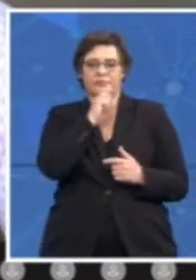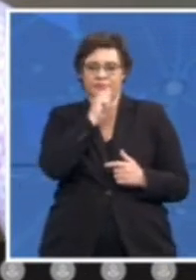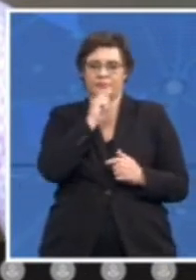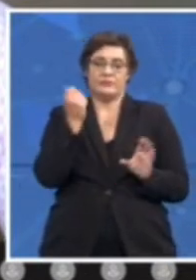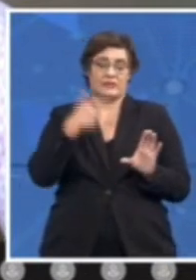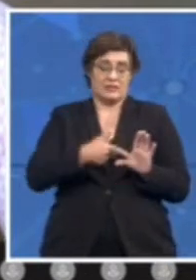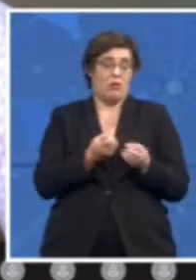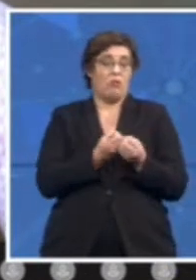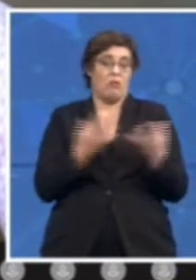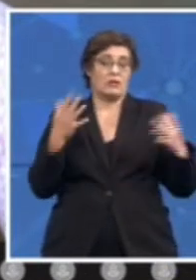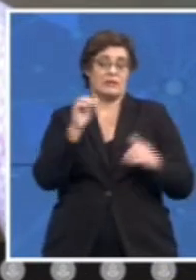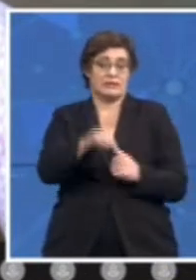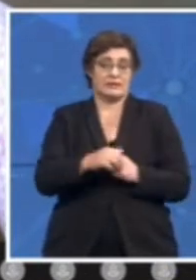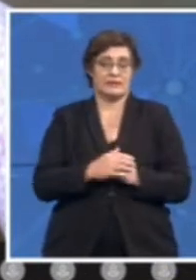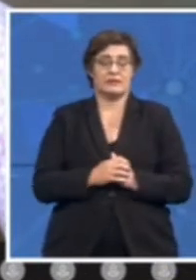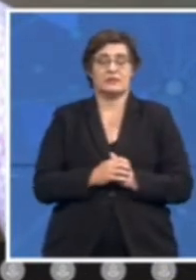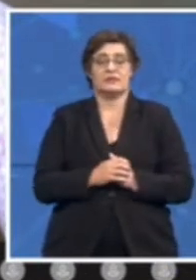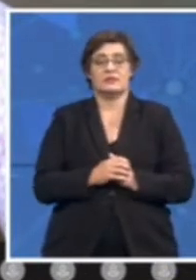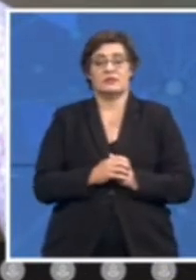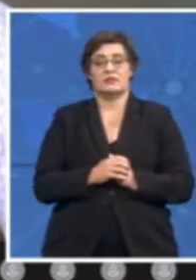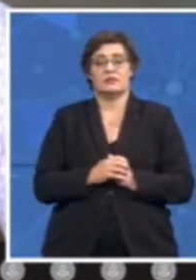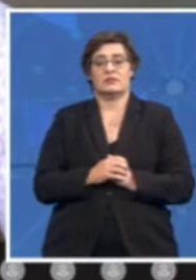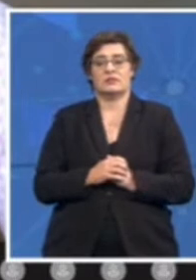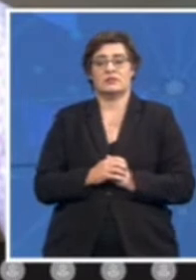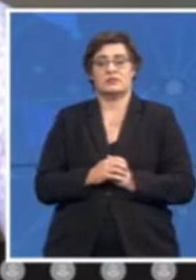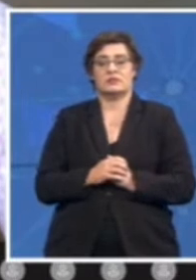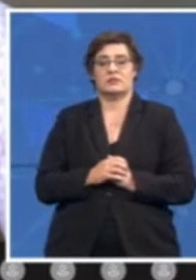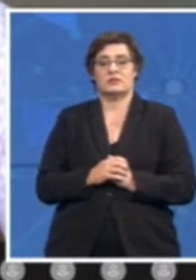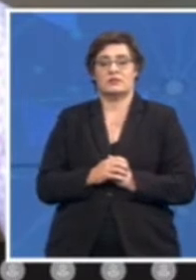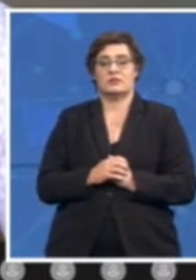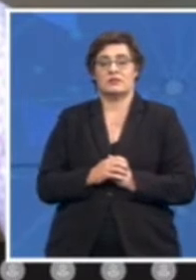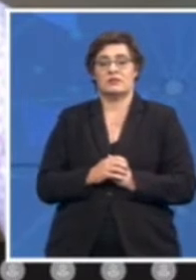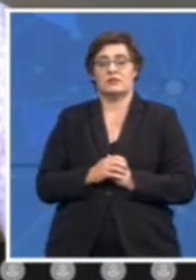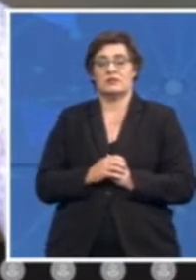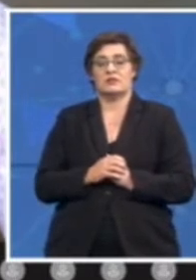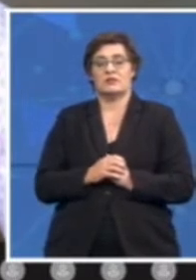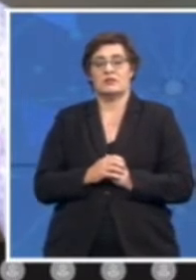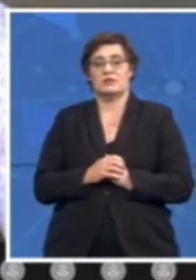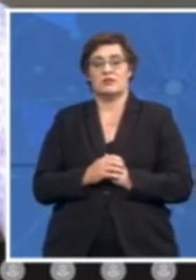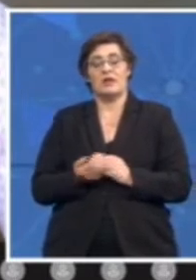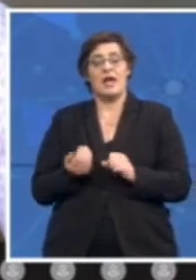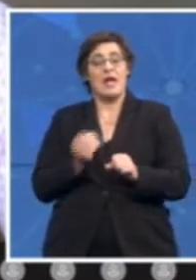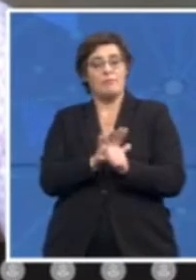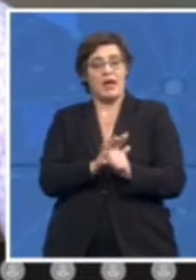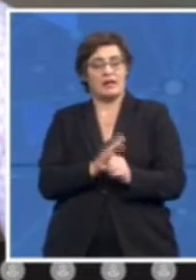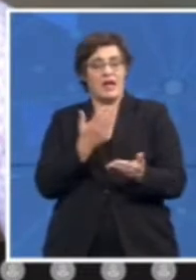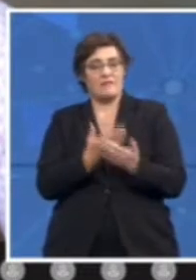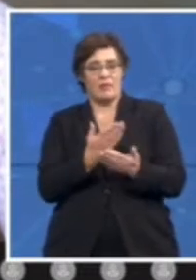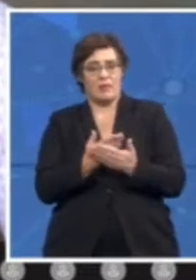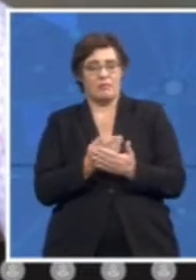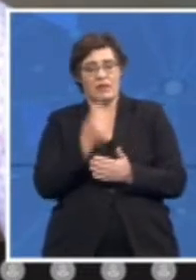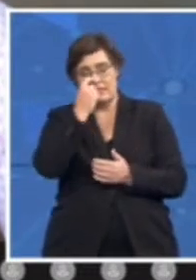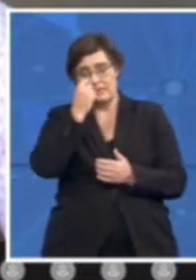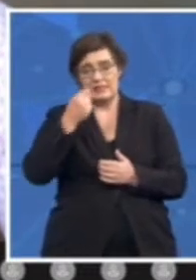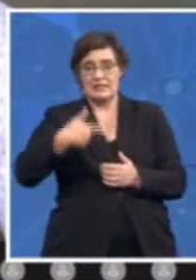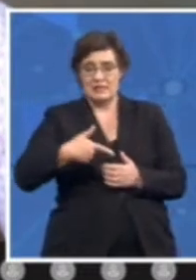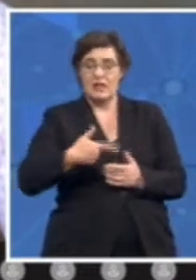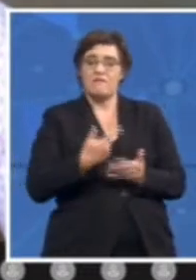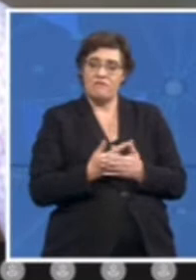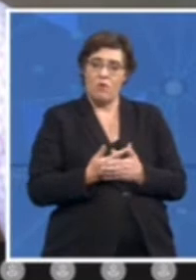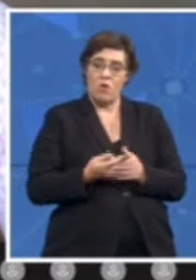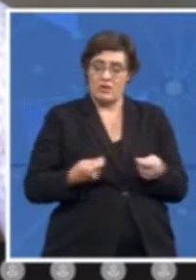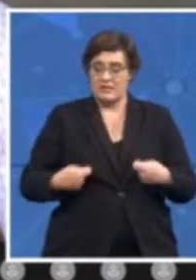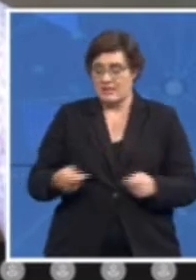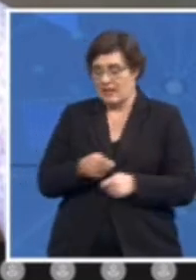With regard to the impact on the availability of diesel for retail customers, we as Eskom are